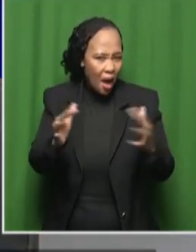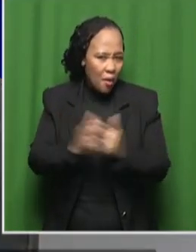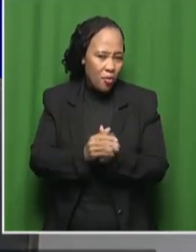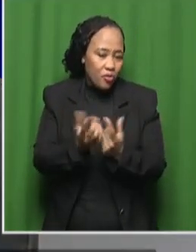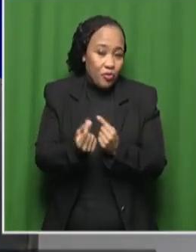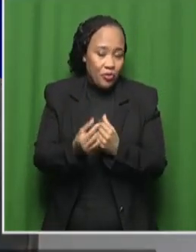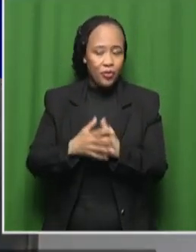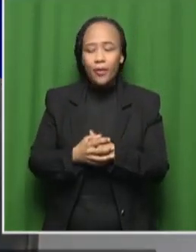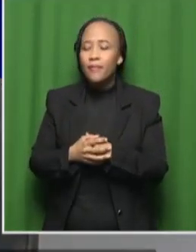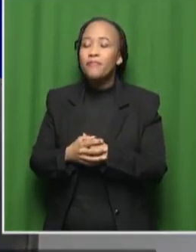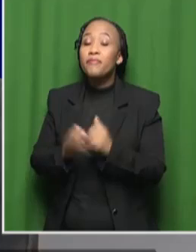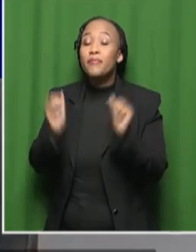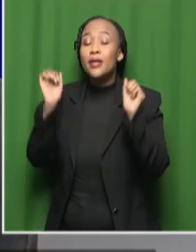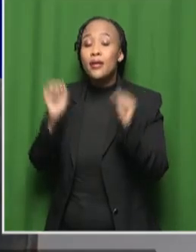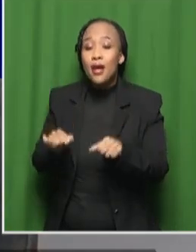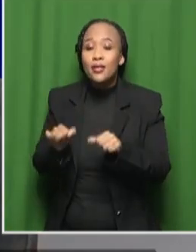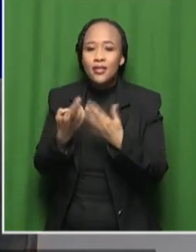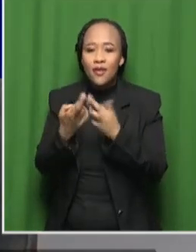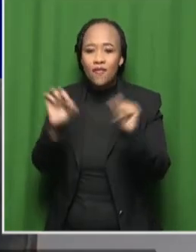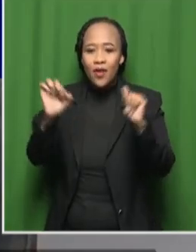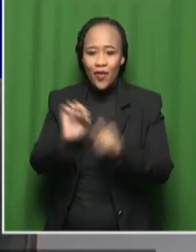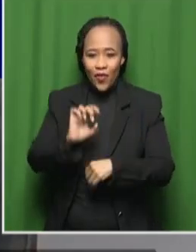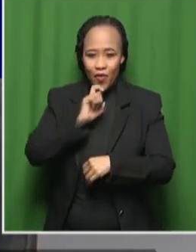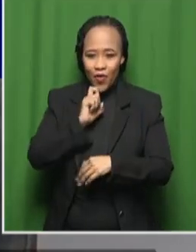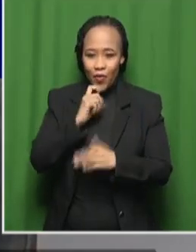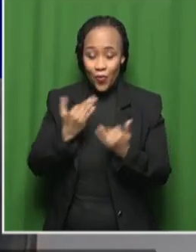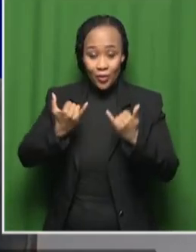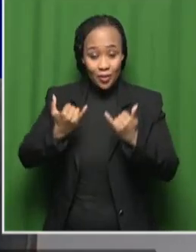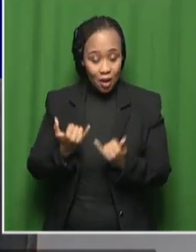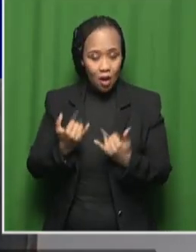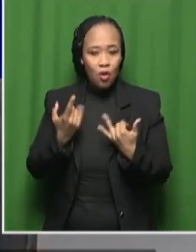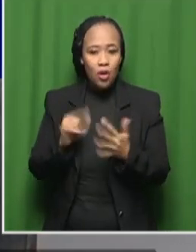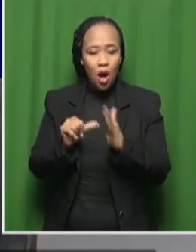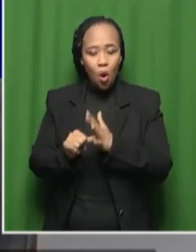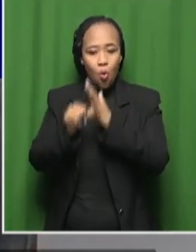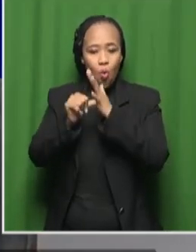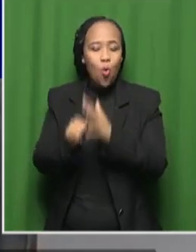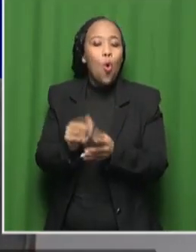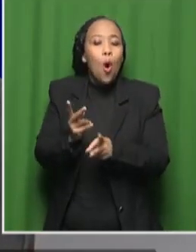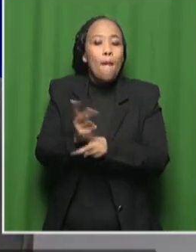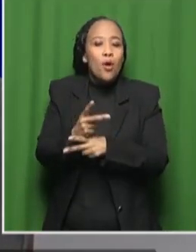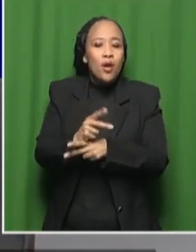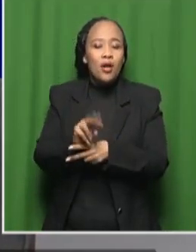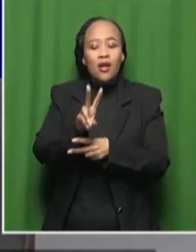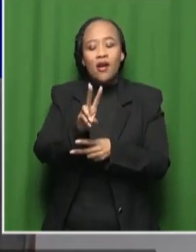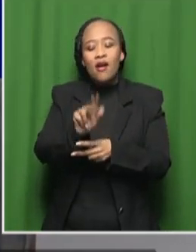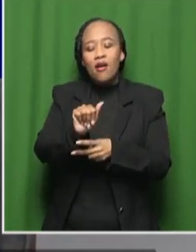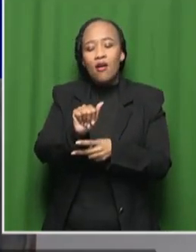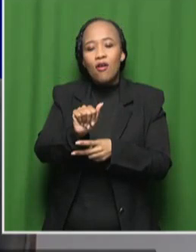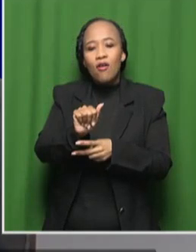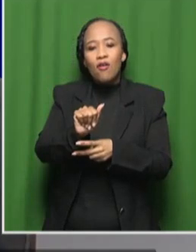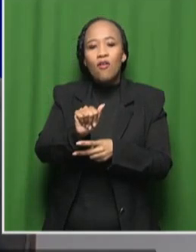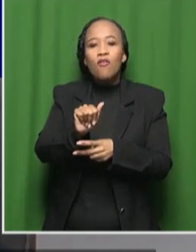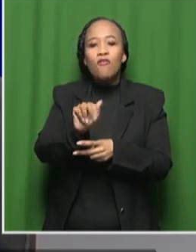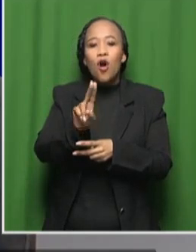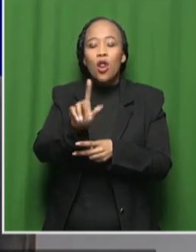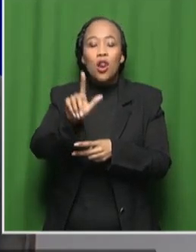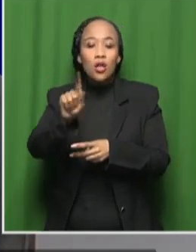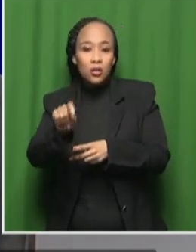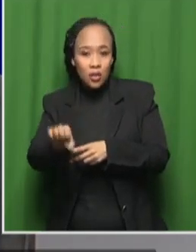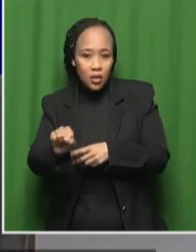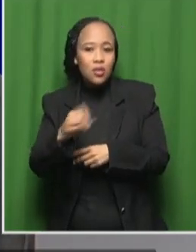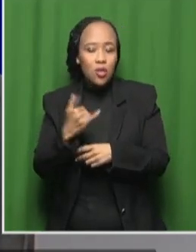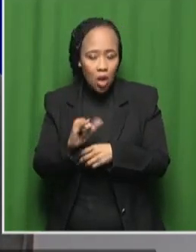So it is free to use currently, and the core product, which is really the vault that allows you to upload all of your health records or pull in your